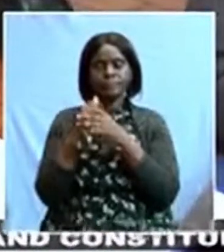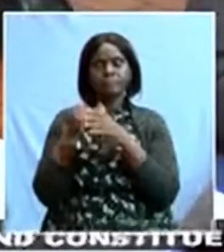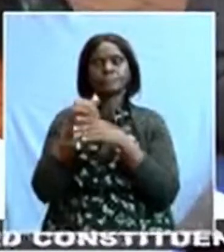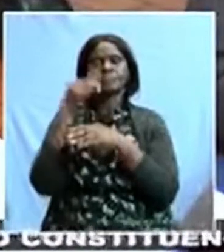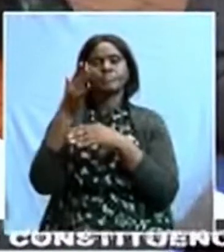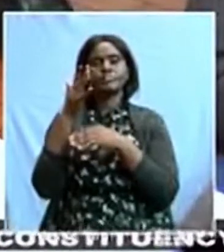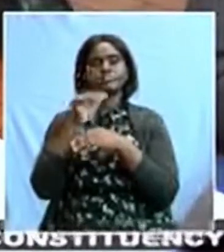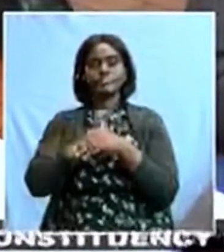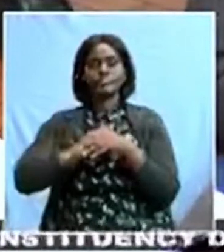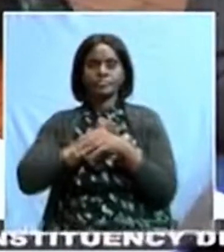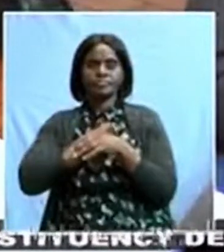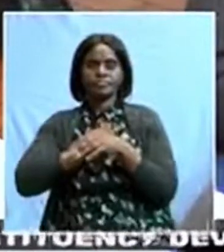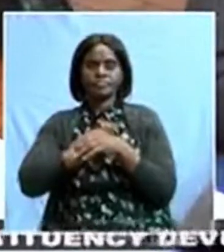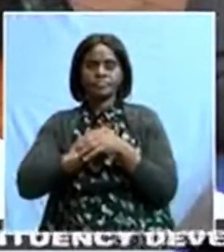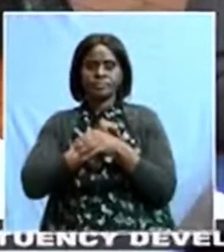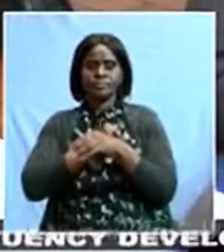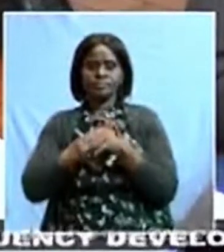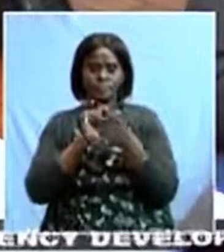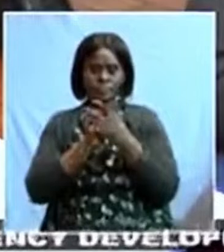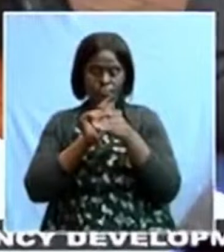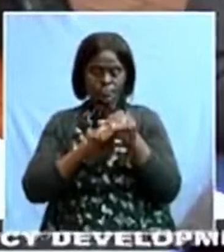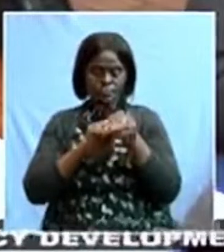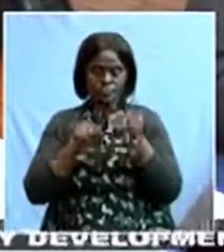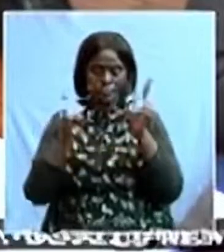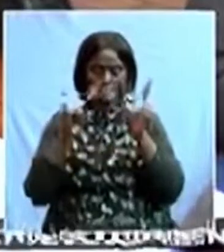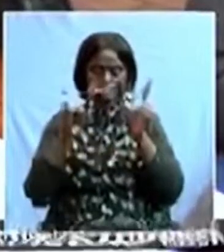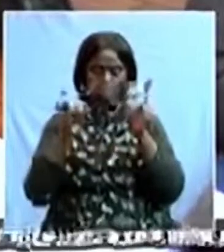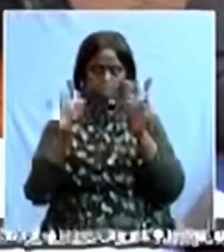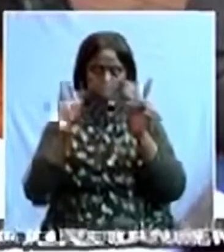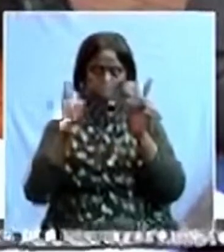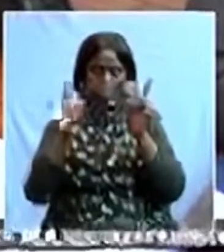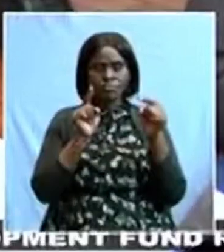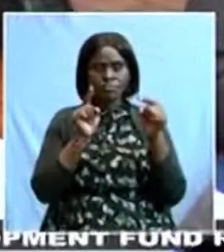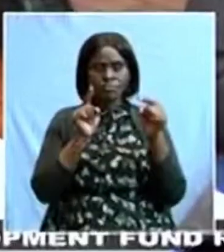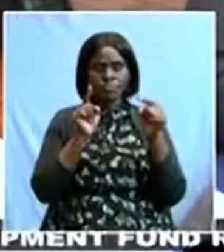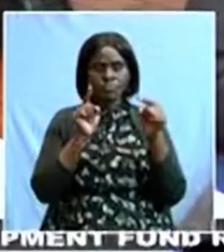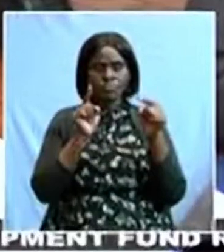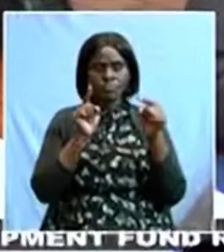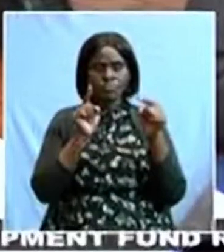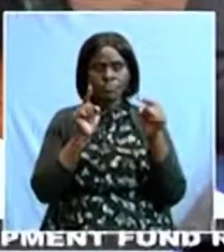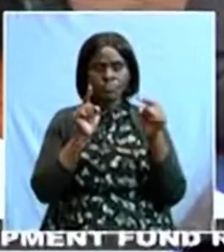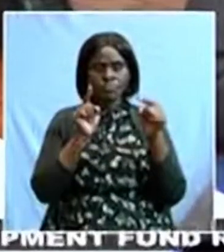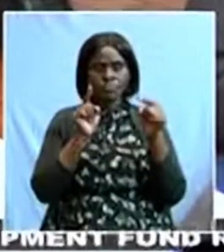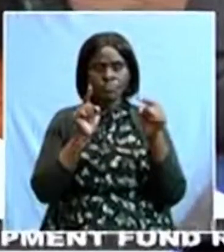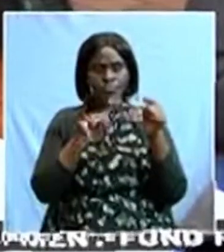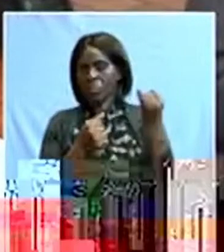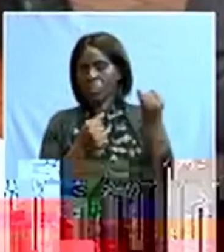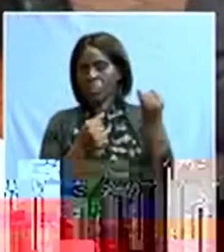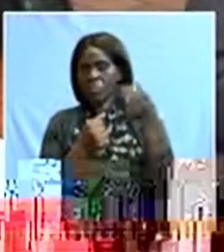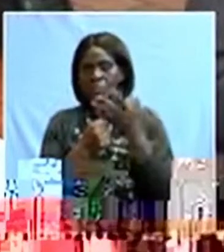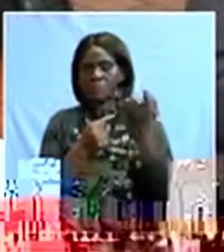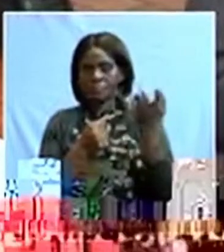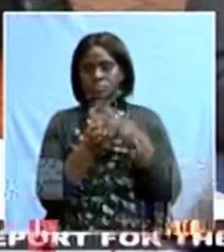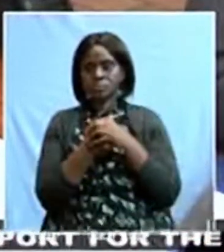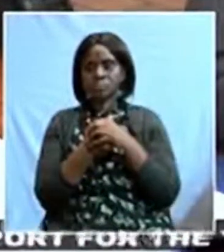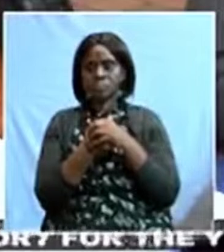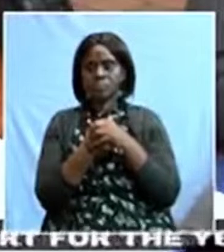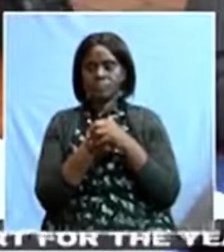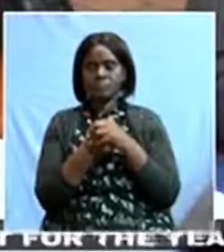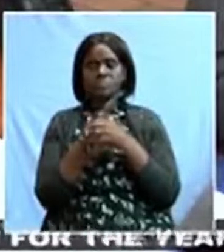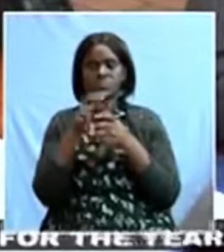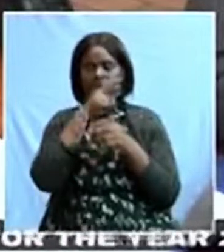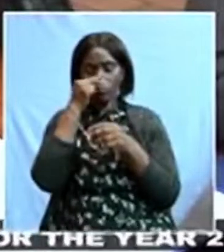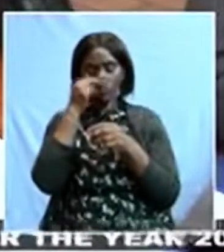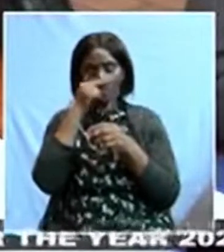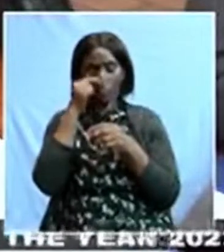aware, unfortunately, at that time when the auditors came. Then for the other items that were